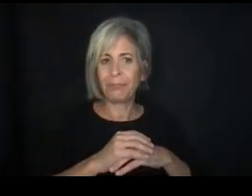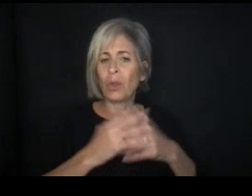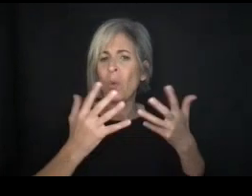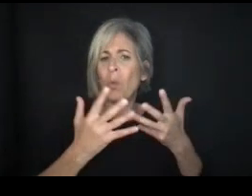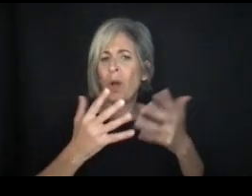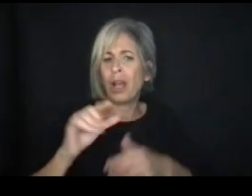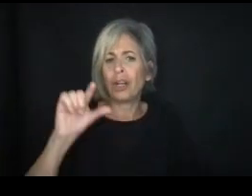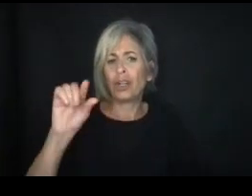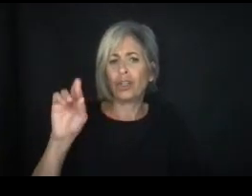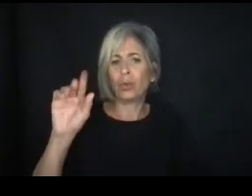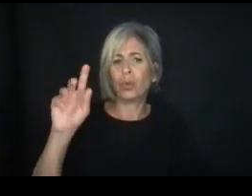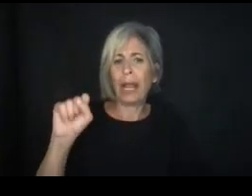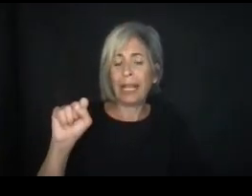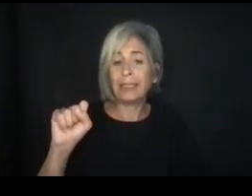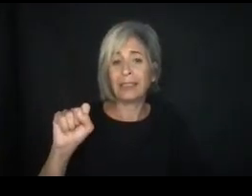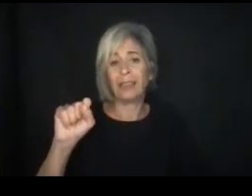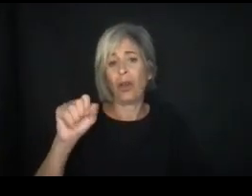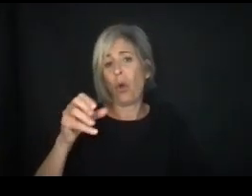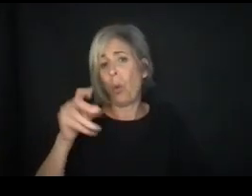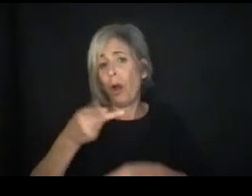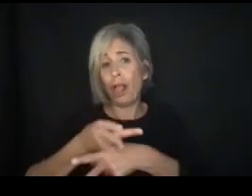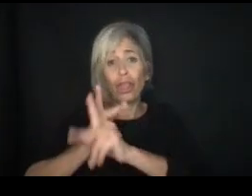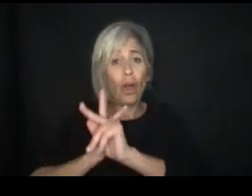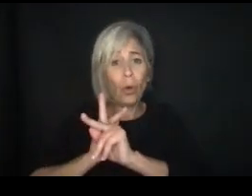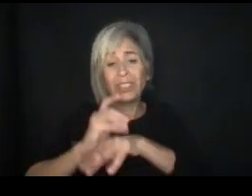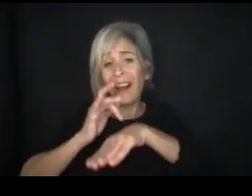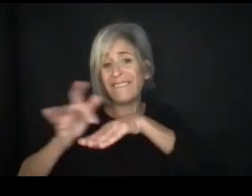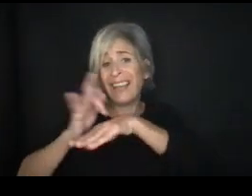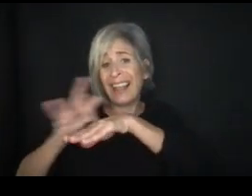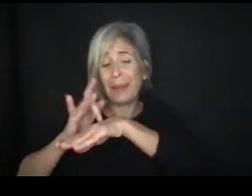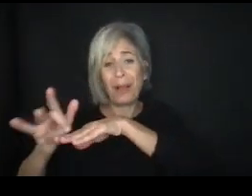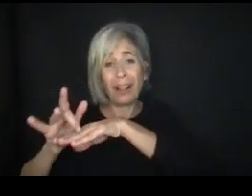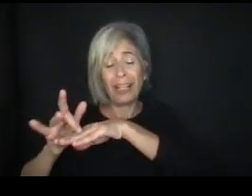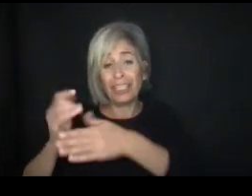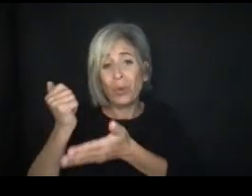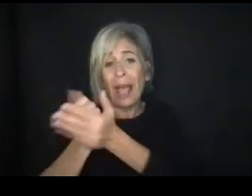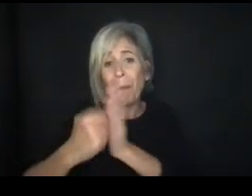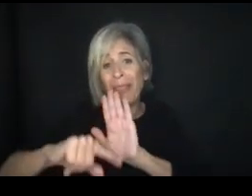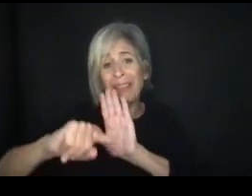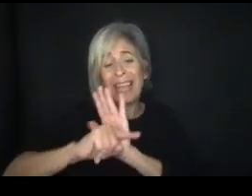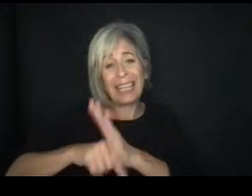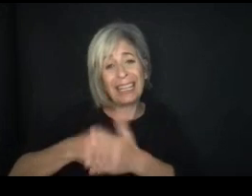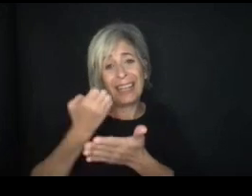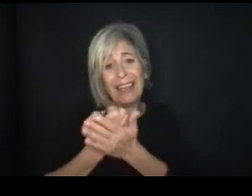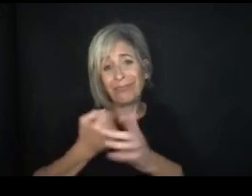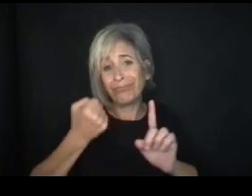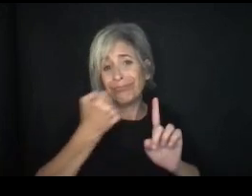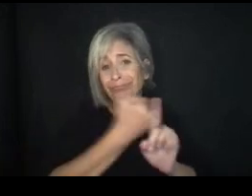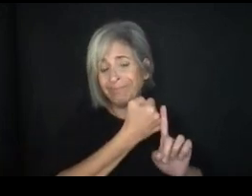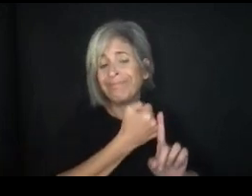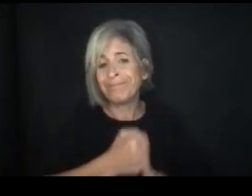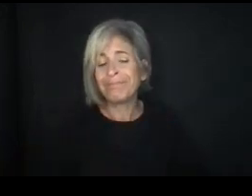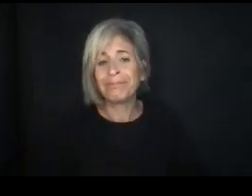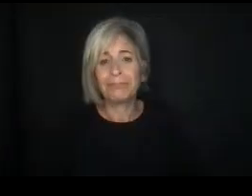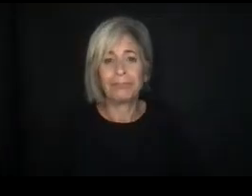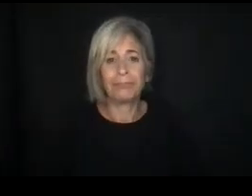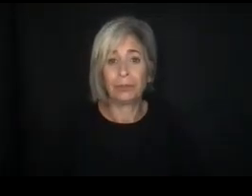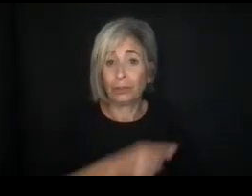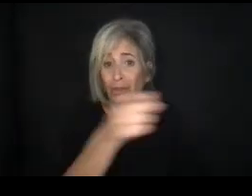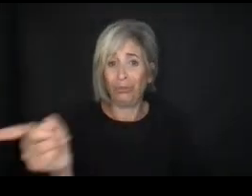or loans would be available to offset the negative economic impact that you